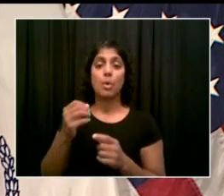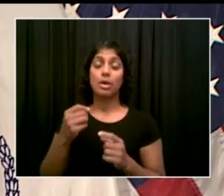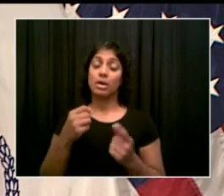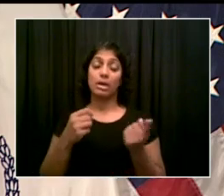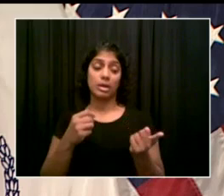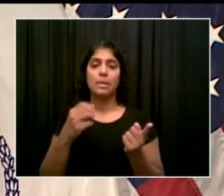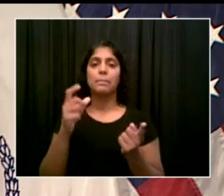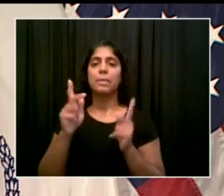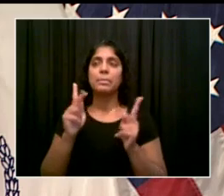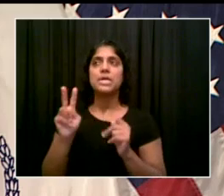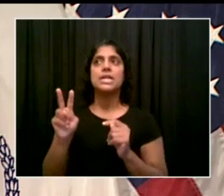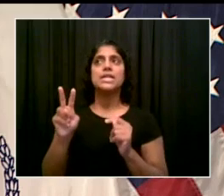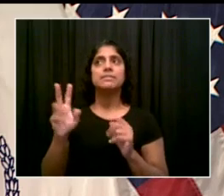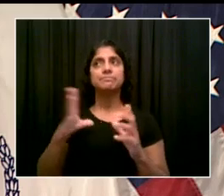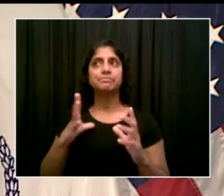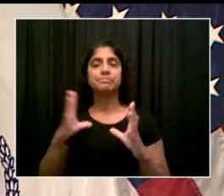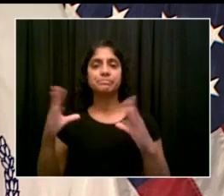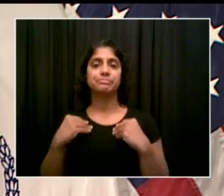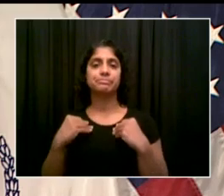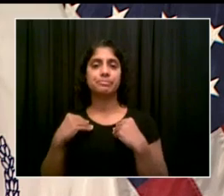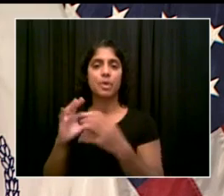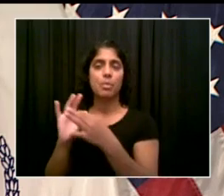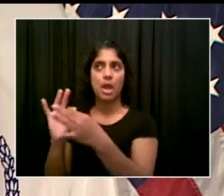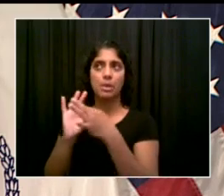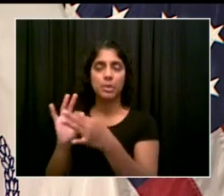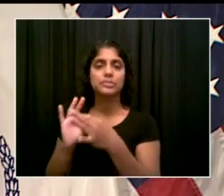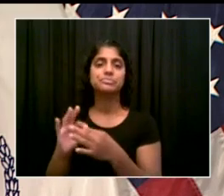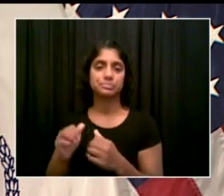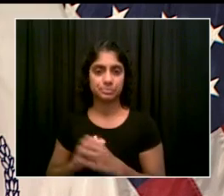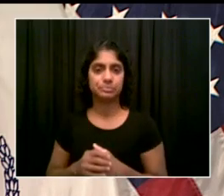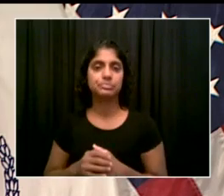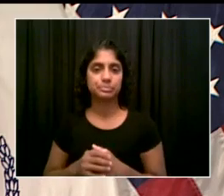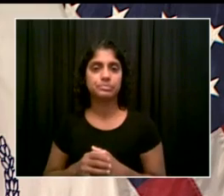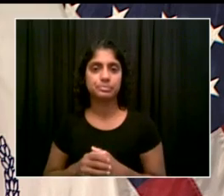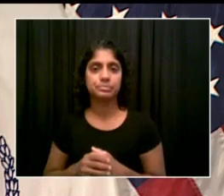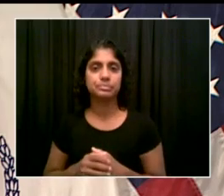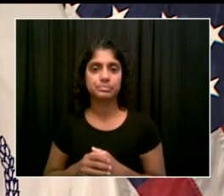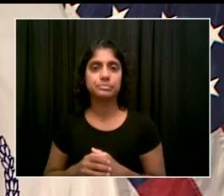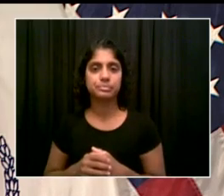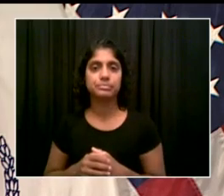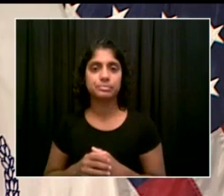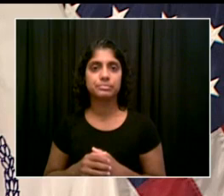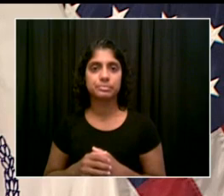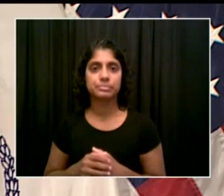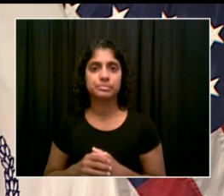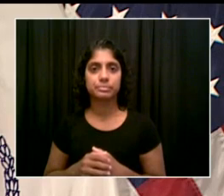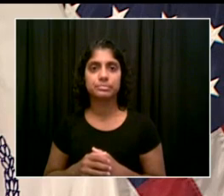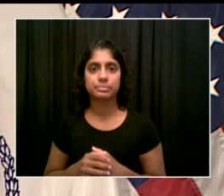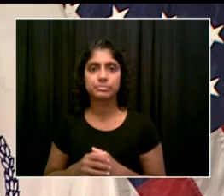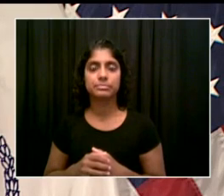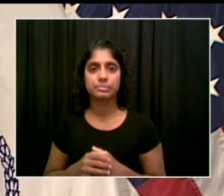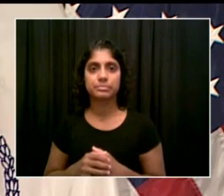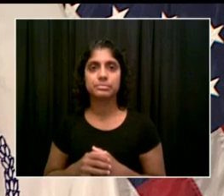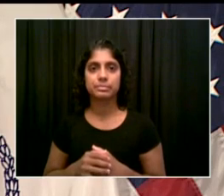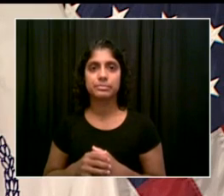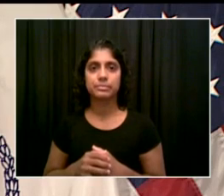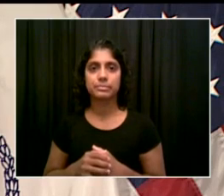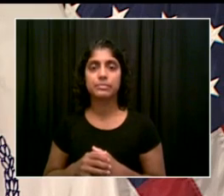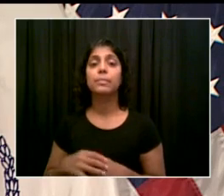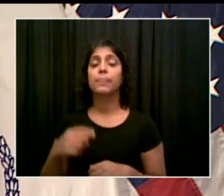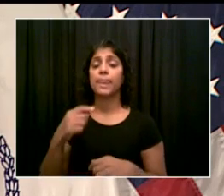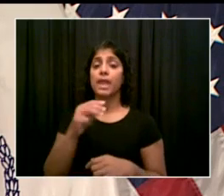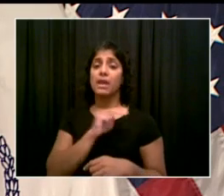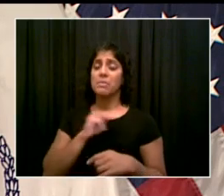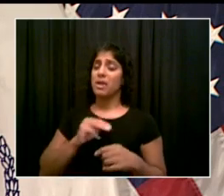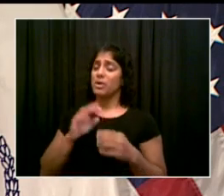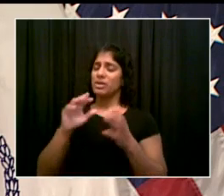consequences. We have to fix problems like this. It's not fair to the community. It's not fair to the folks who put their lives into their small